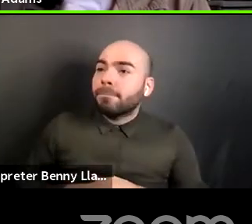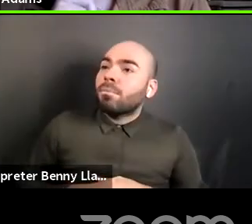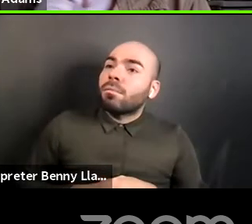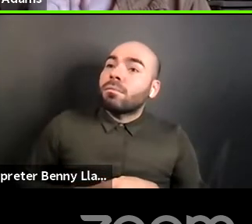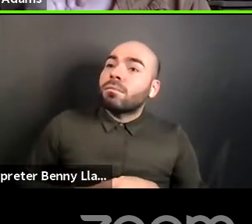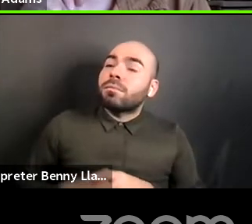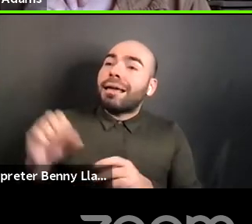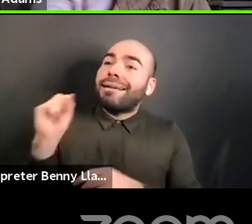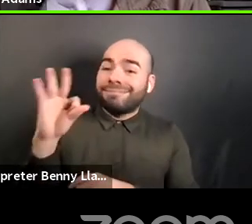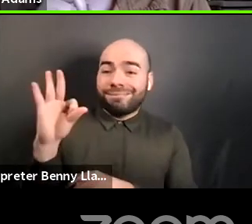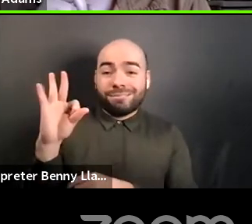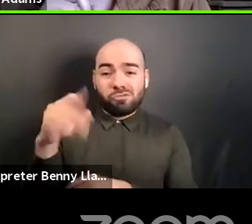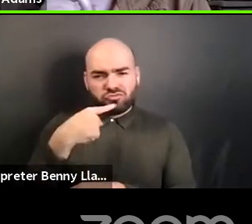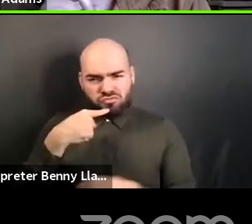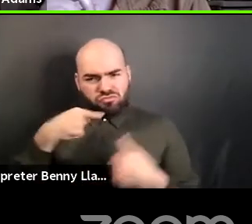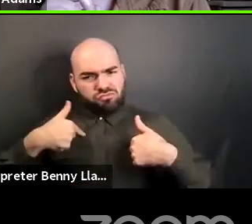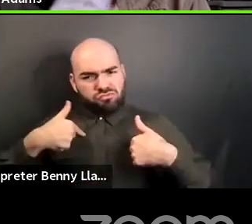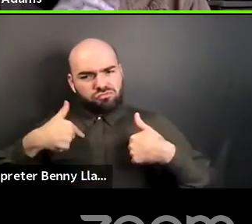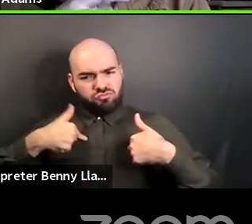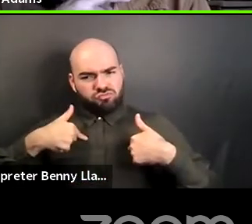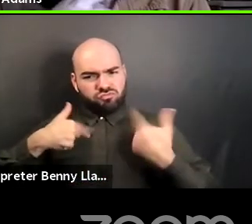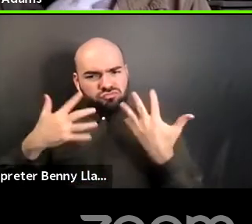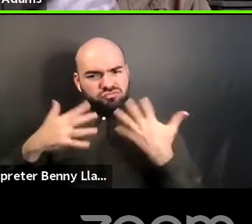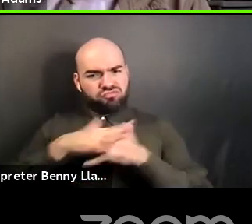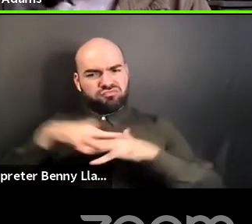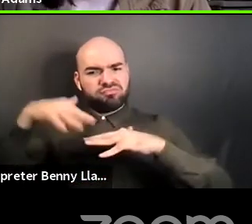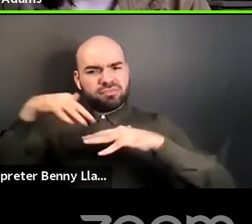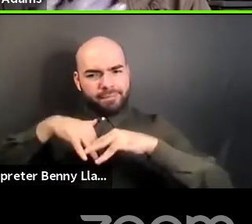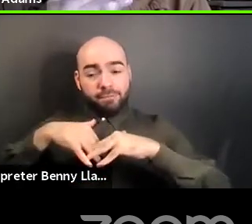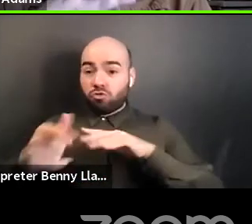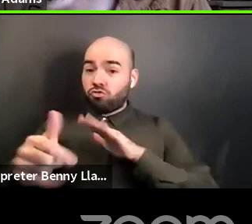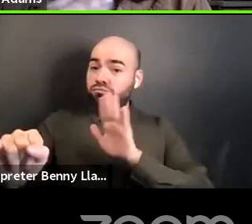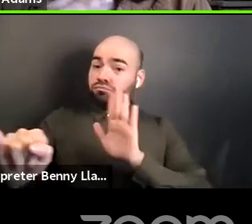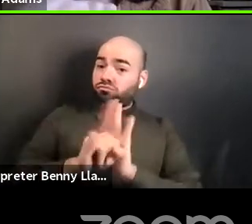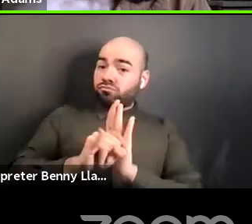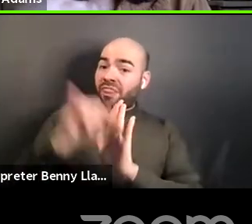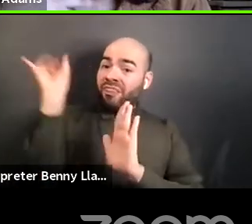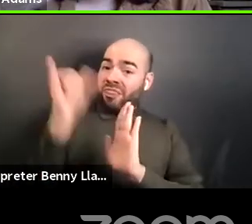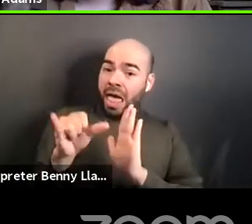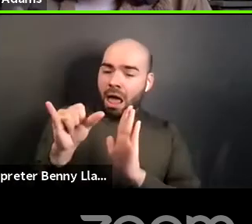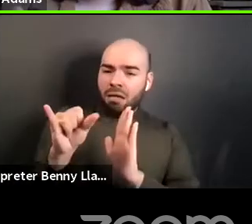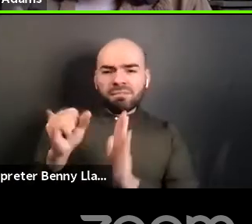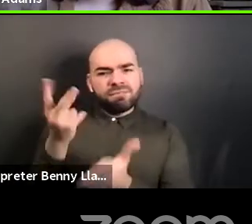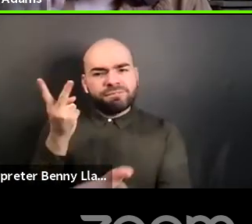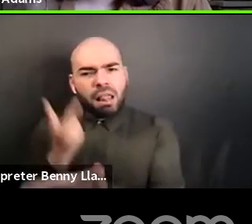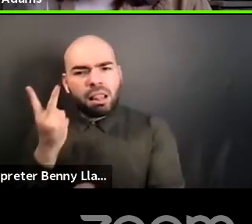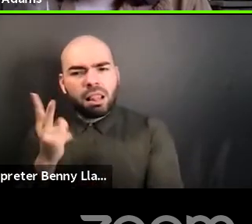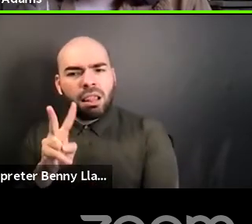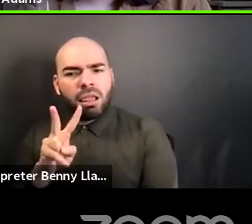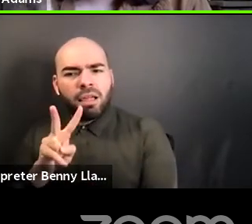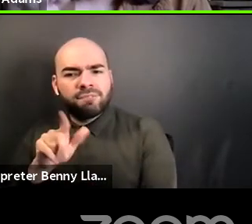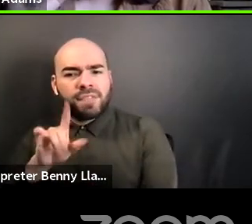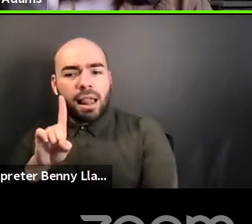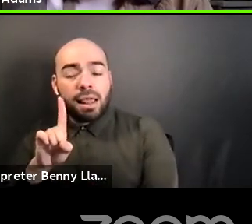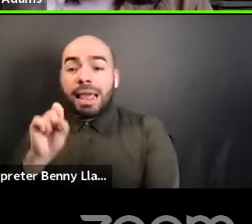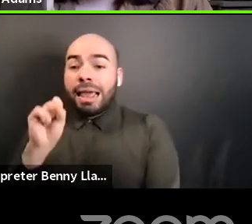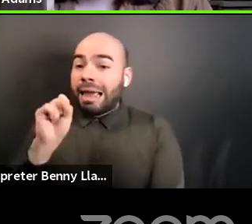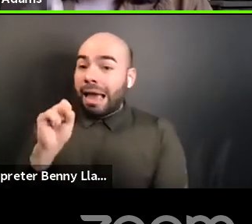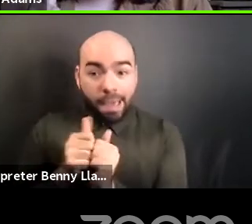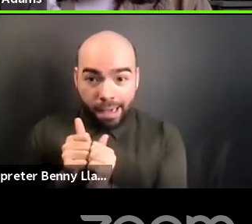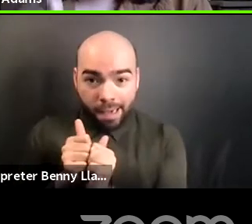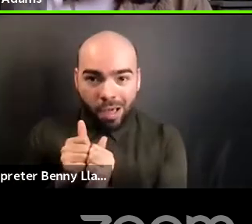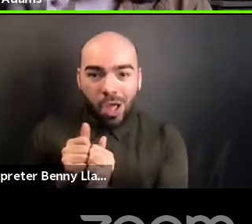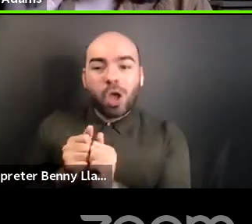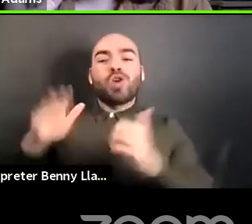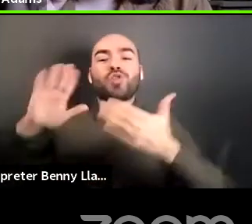if you claim that you're Native, you have like validity, if you have a community to claim you back, and that community doesn't have